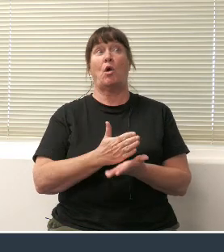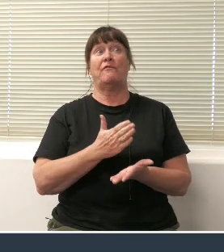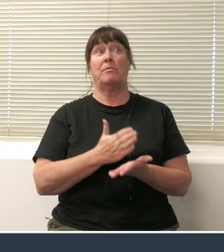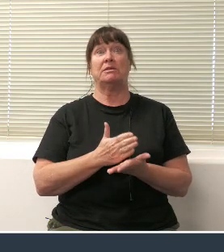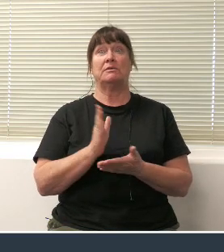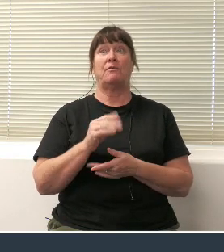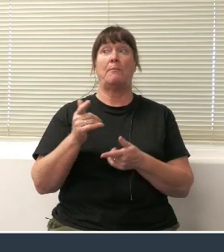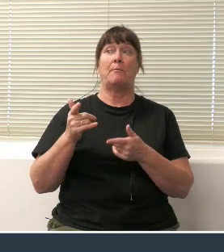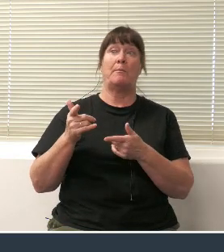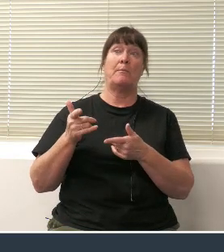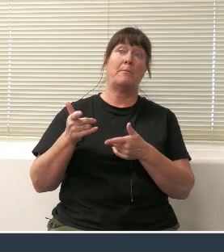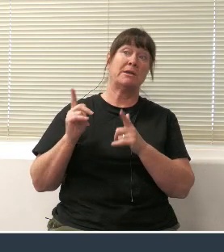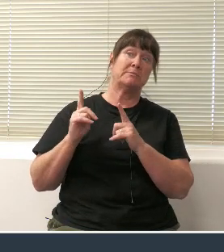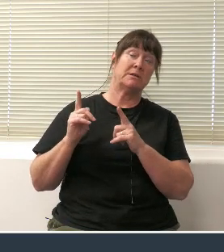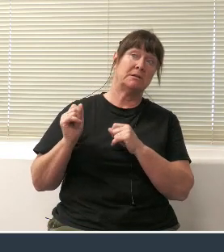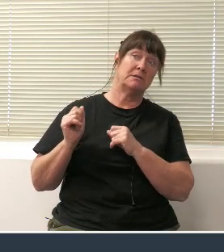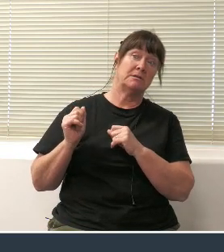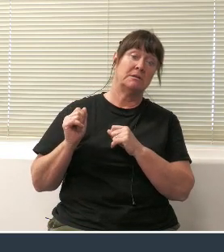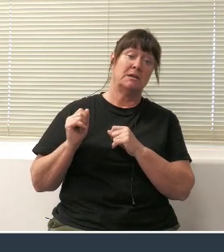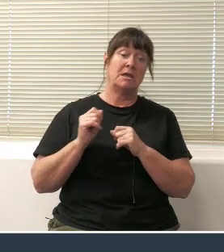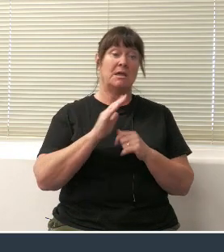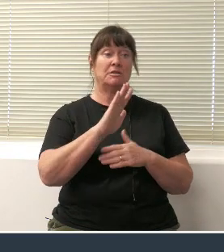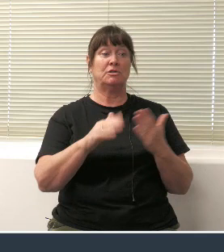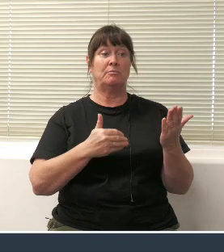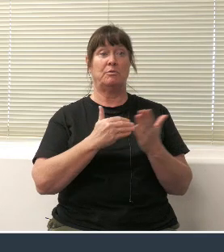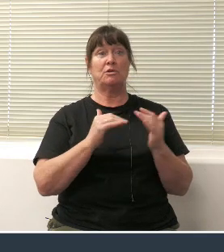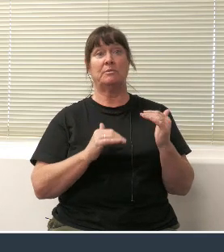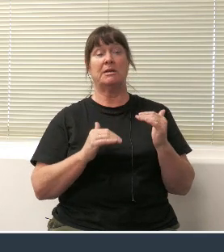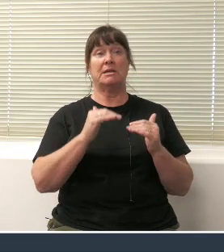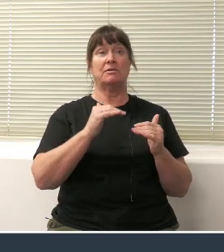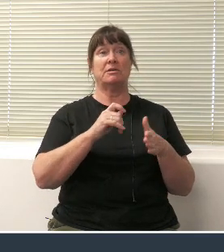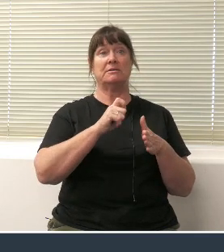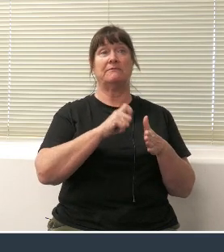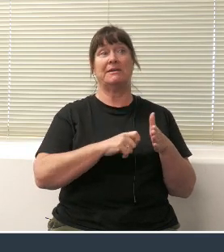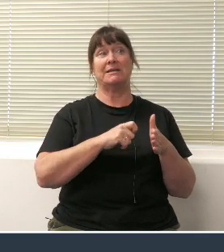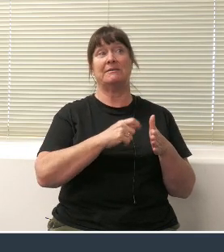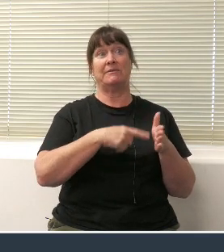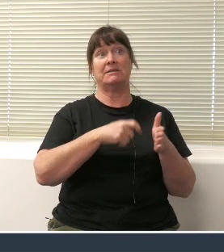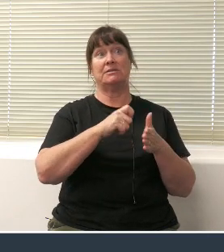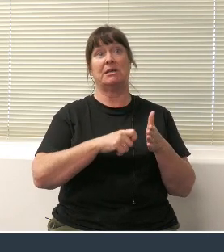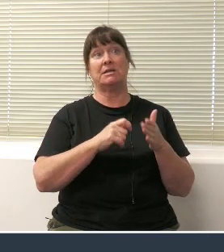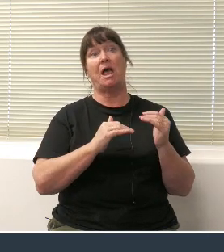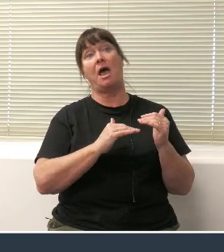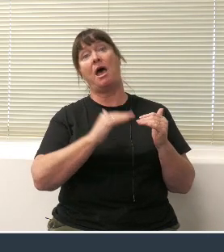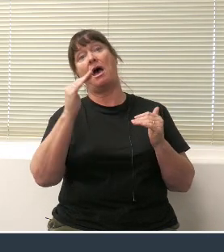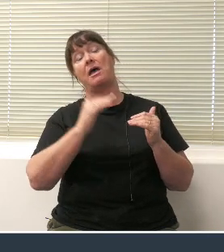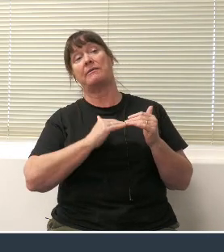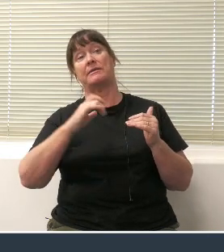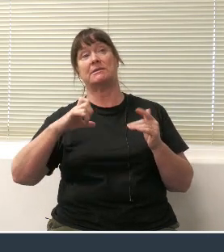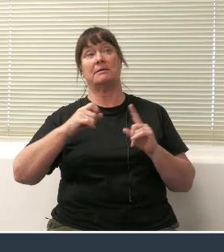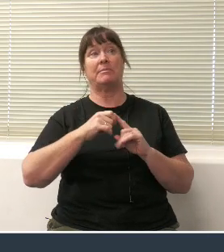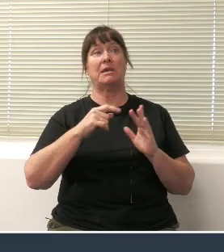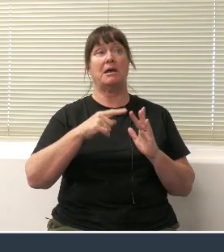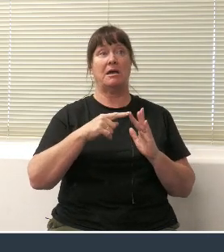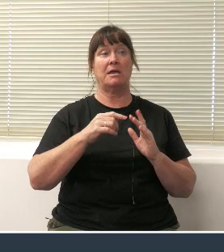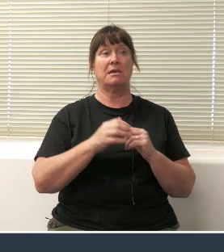confirmation from management that where it's proposed that we increase fees and charges beyond the CPI, that would